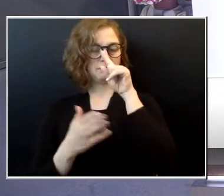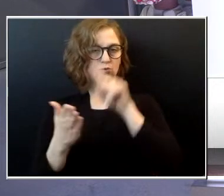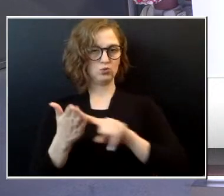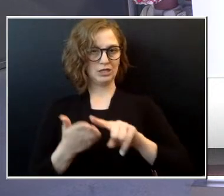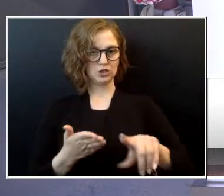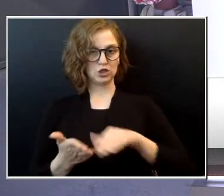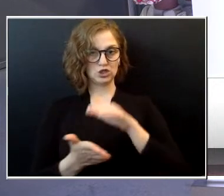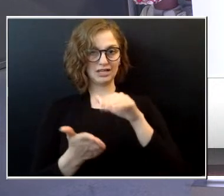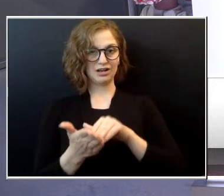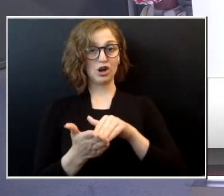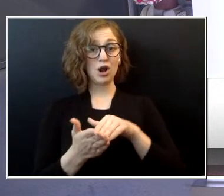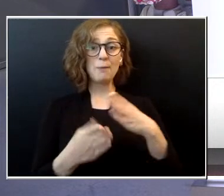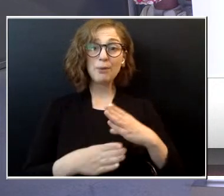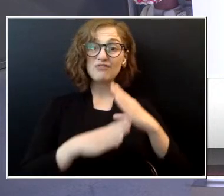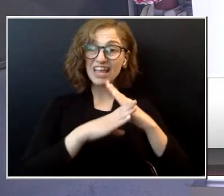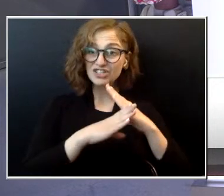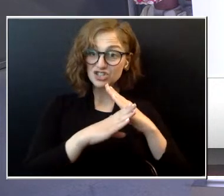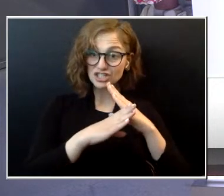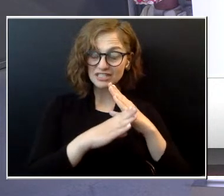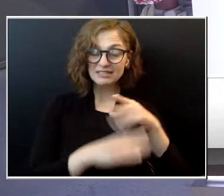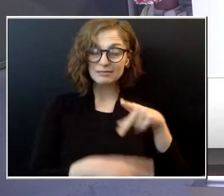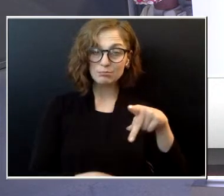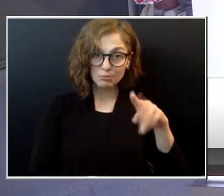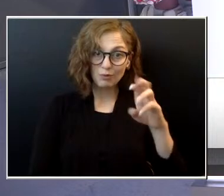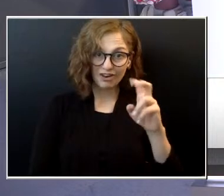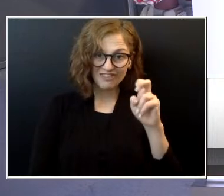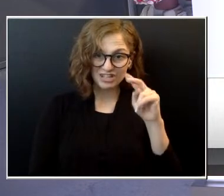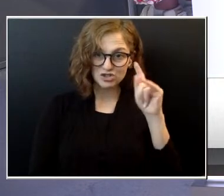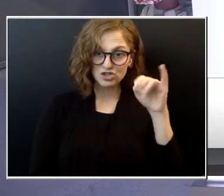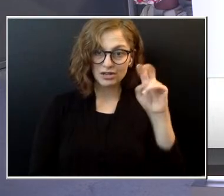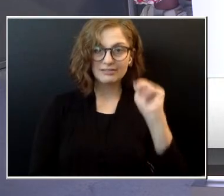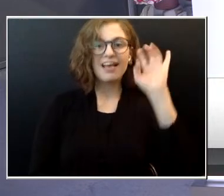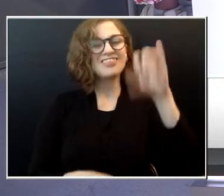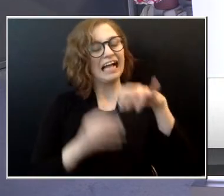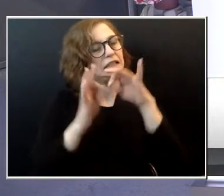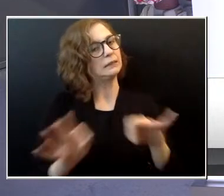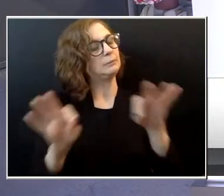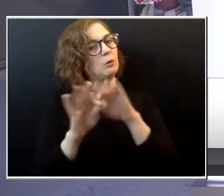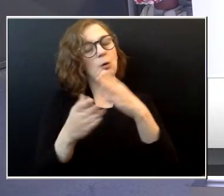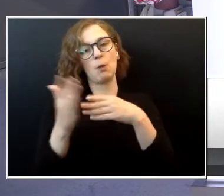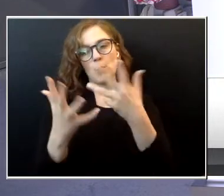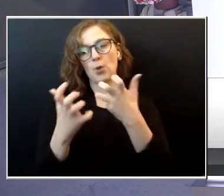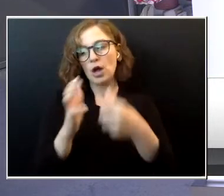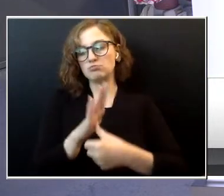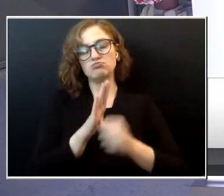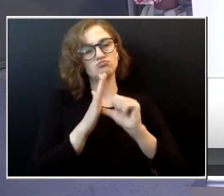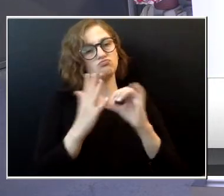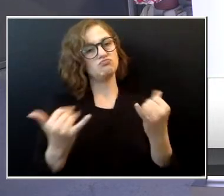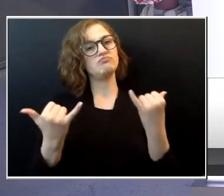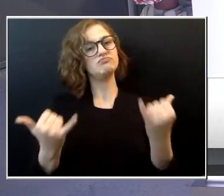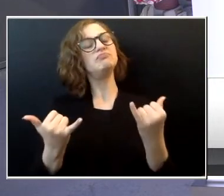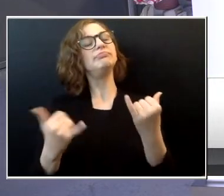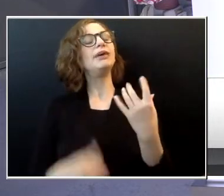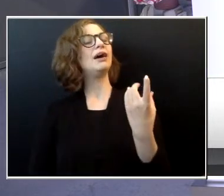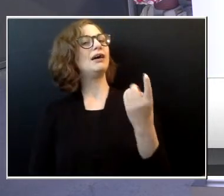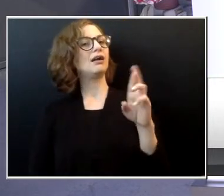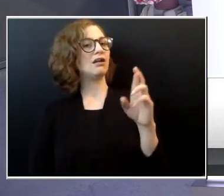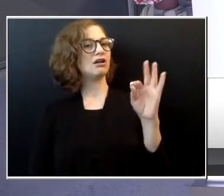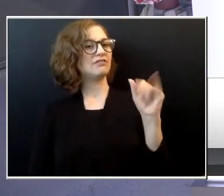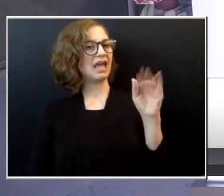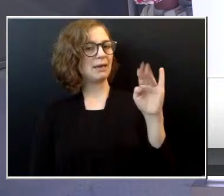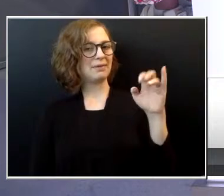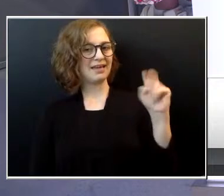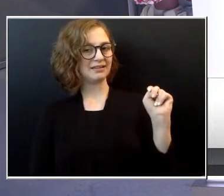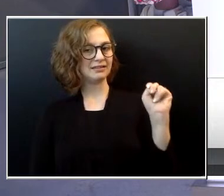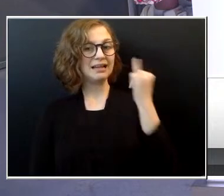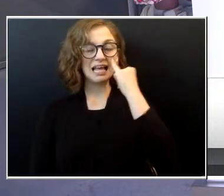prevention. That's what we want to get across today in our program. Dr. Fabian, if someone wants more info, they can send to